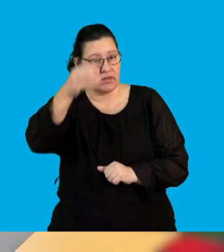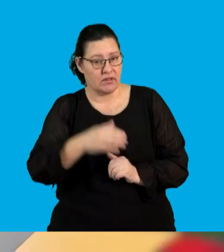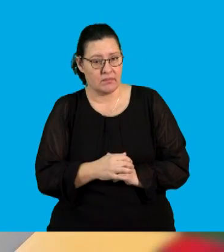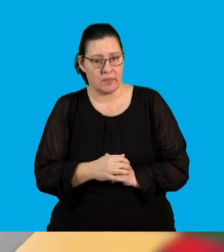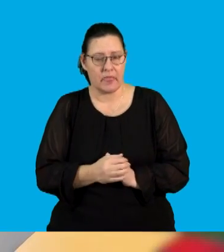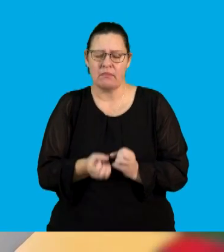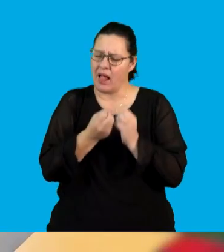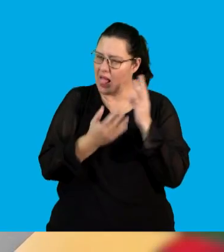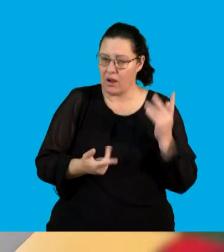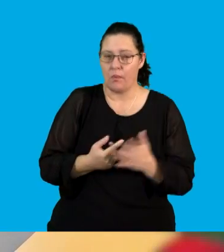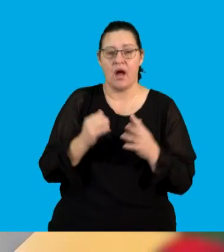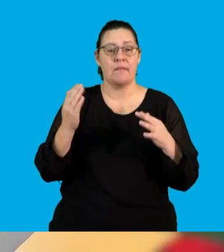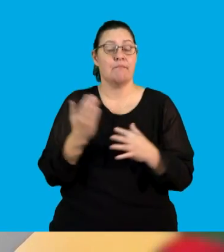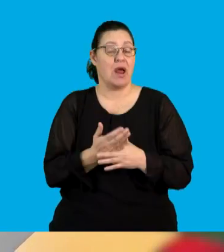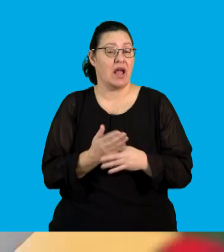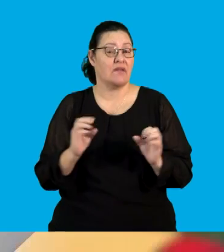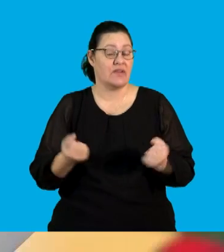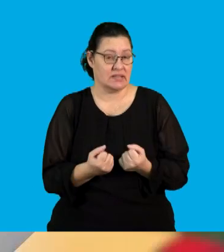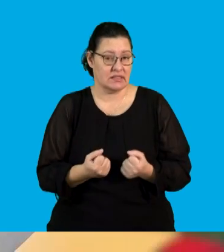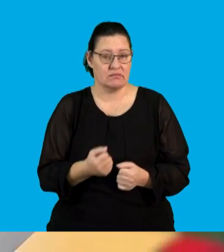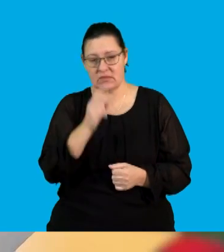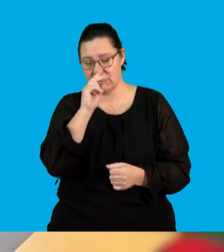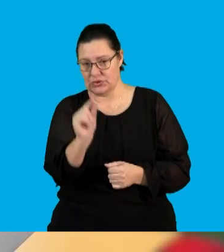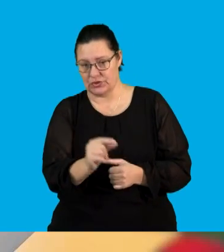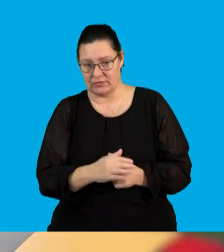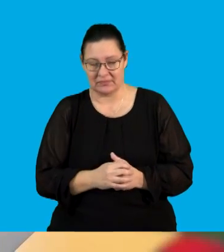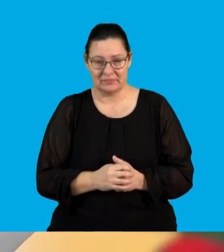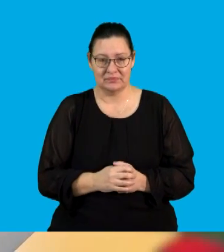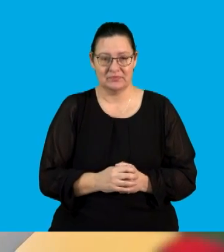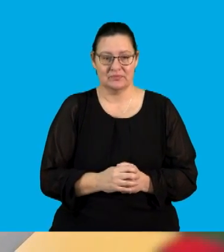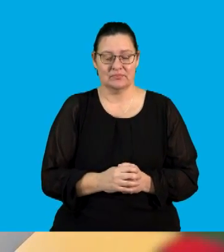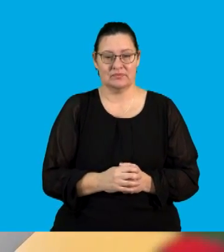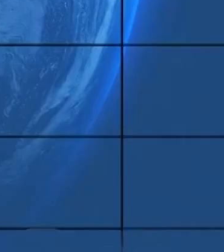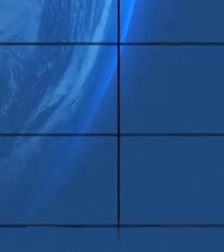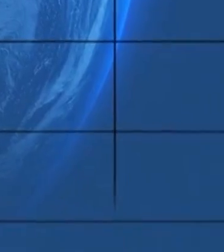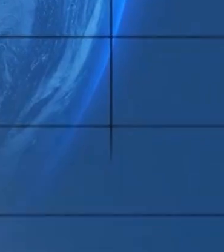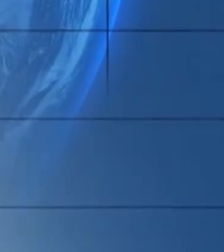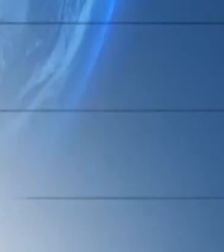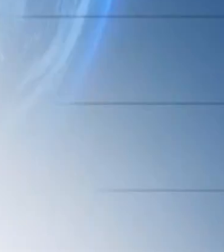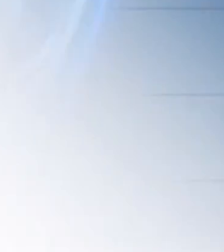our next concept, we have said a mouthful. Let's just quickly go for an ad break, and I'll see you just after this.